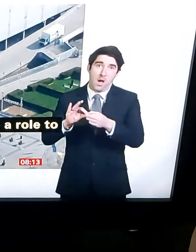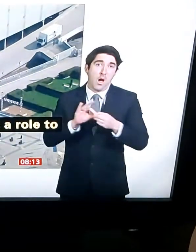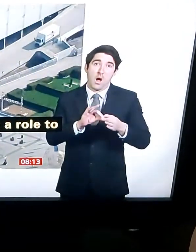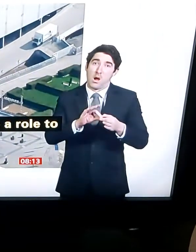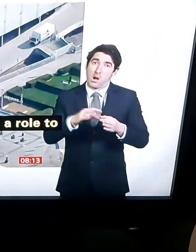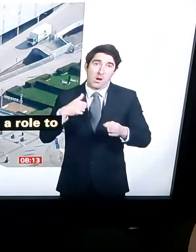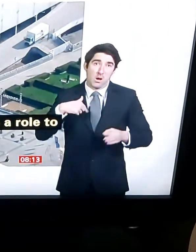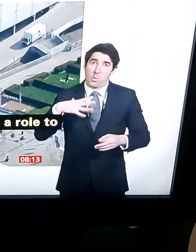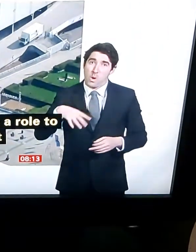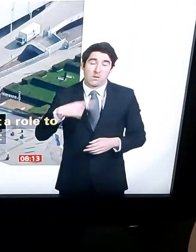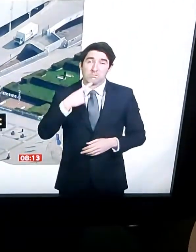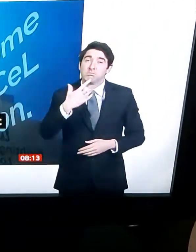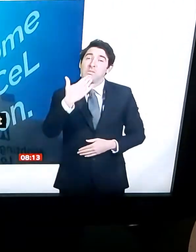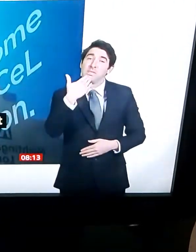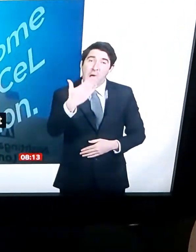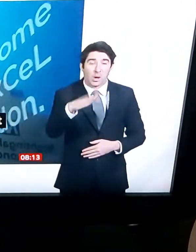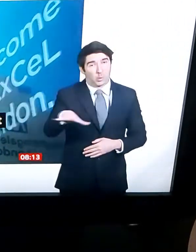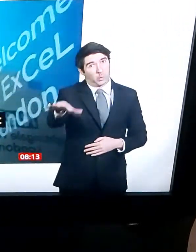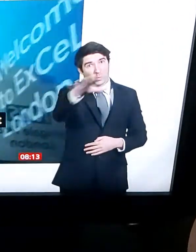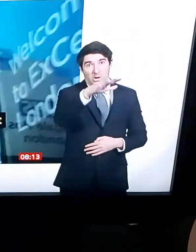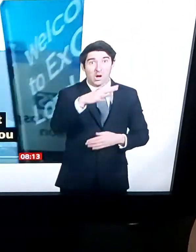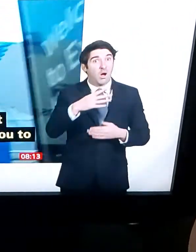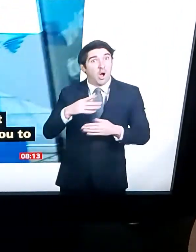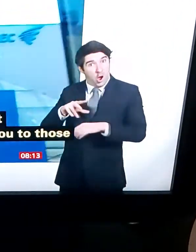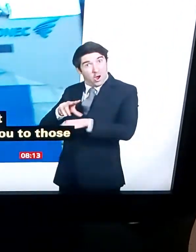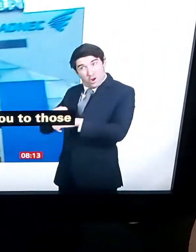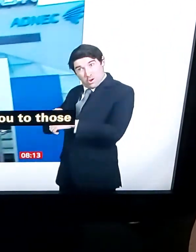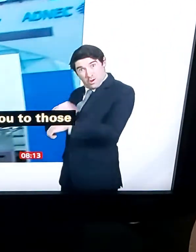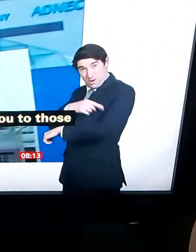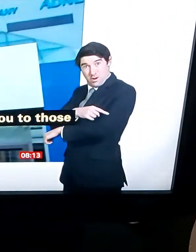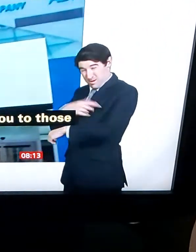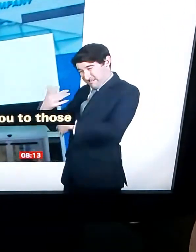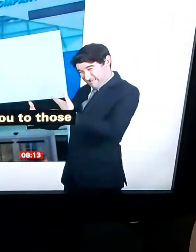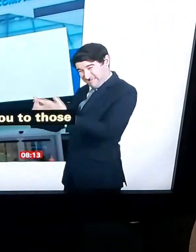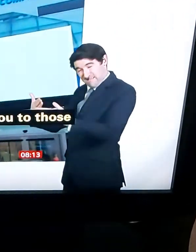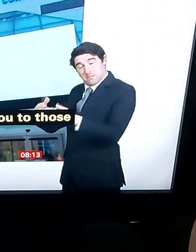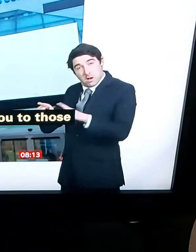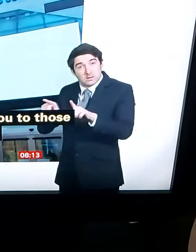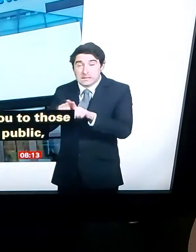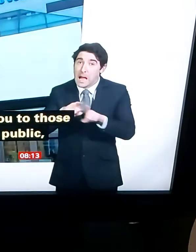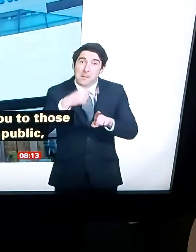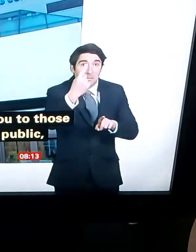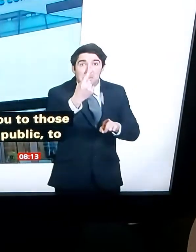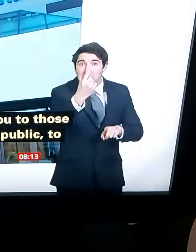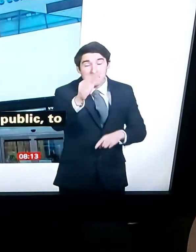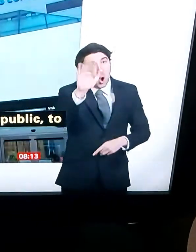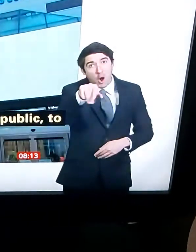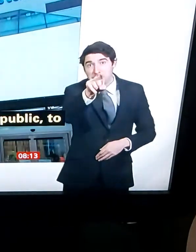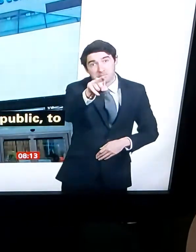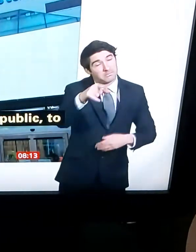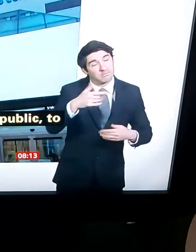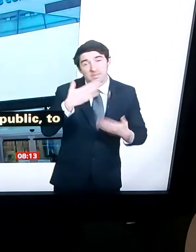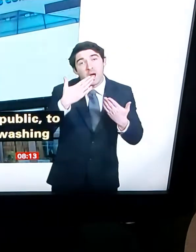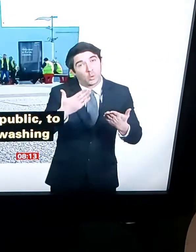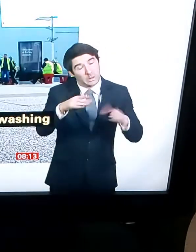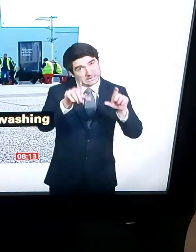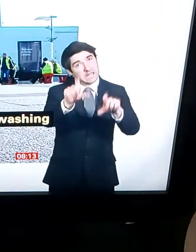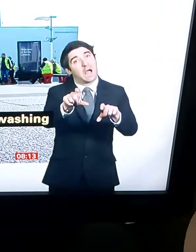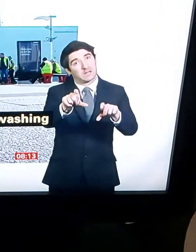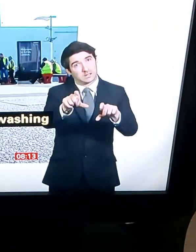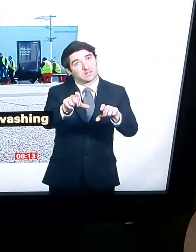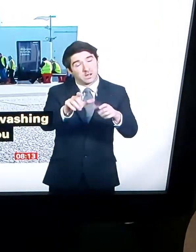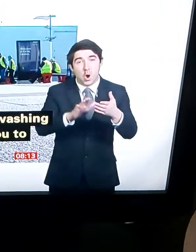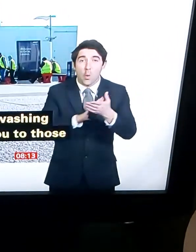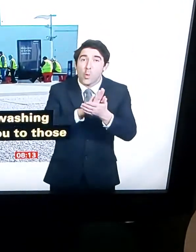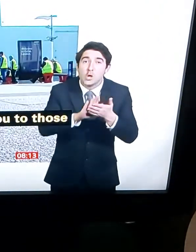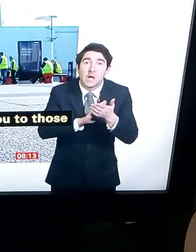those people, our members of our public. Thank you to our population that are washing their hands, and thank you to those that are staying at